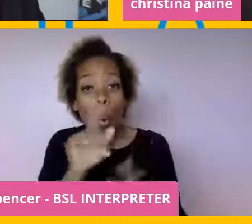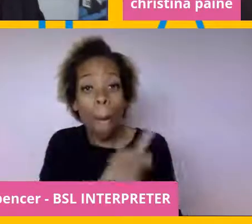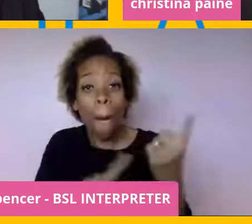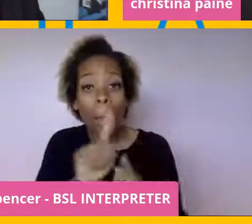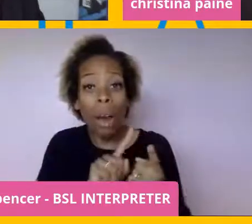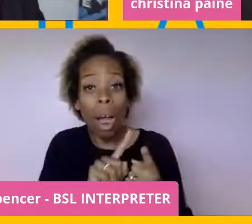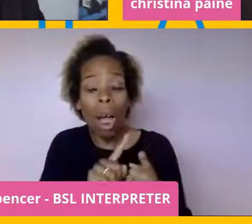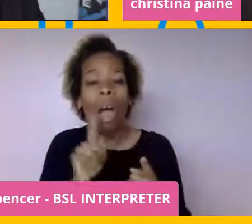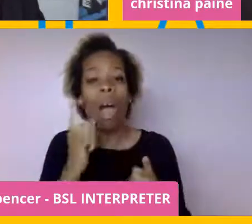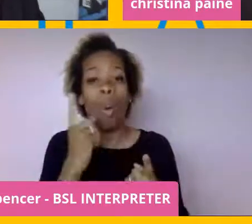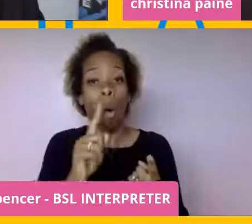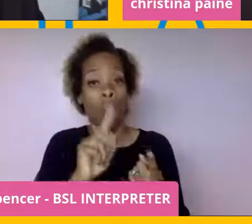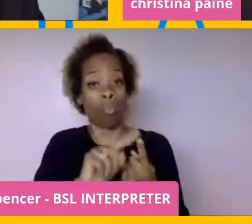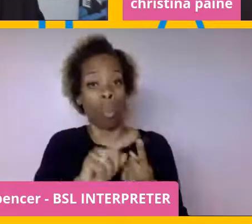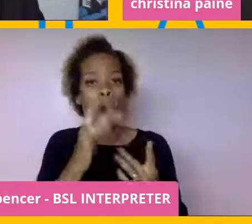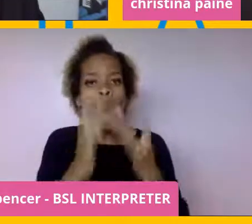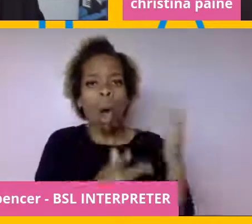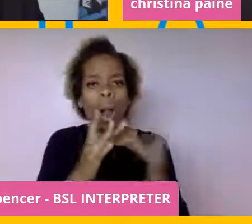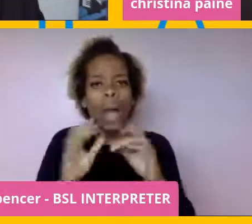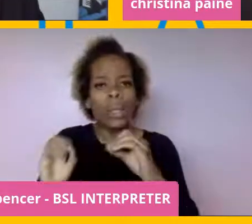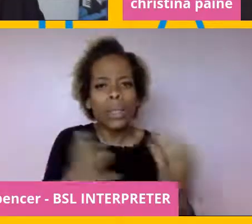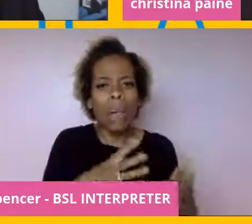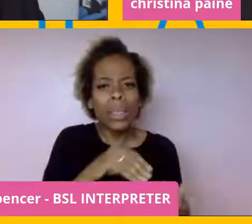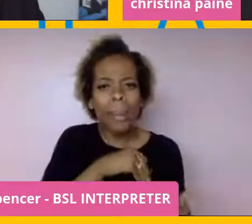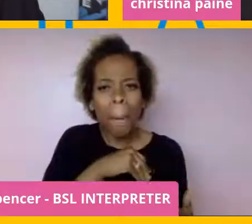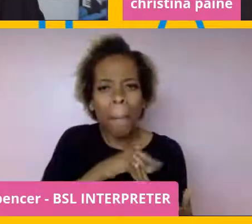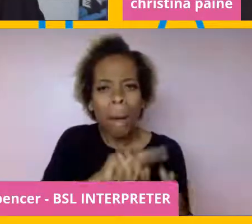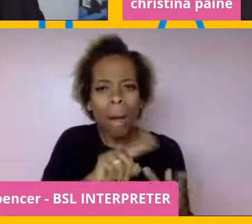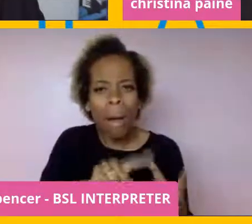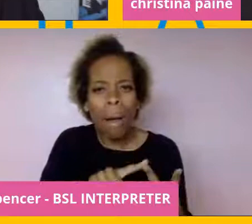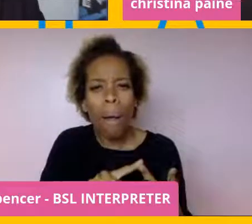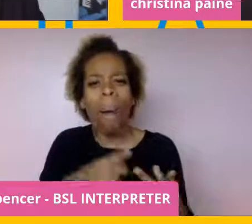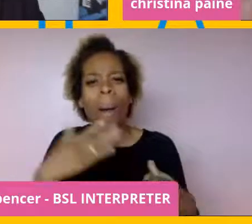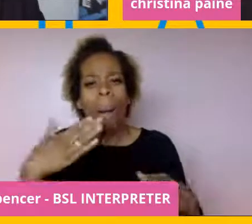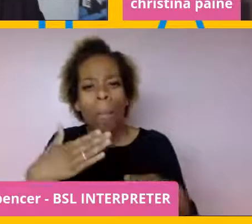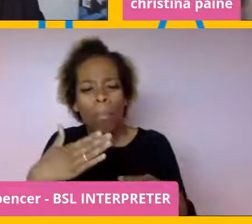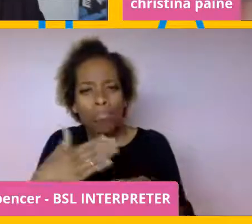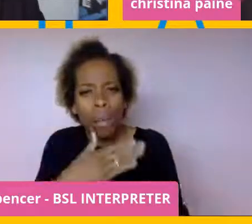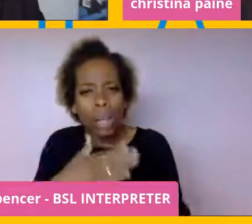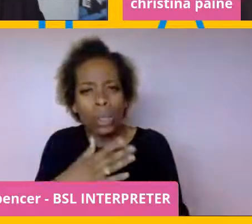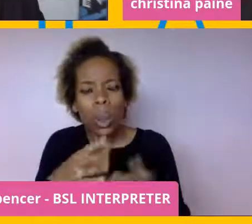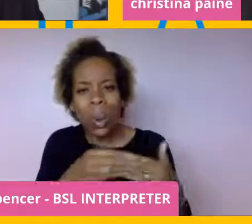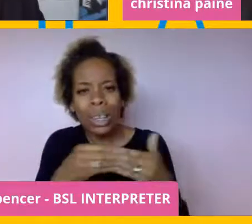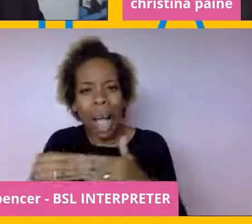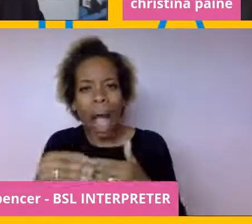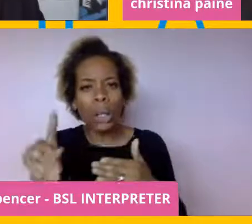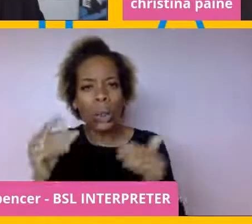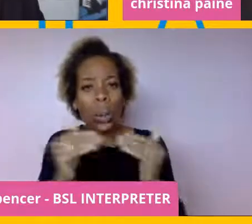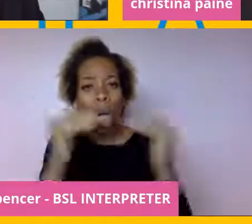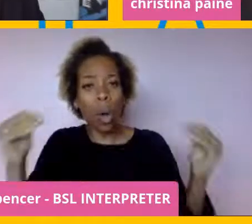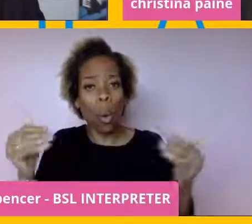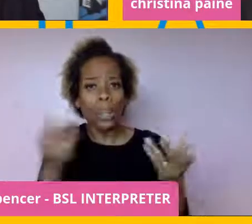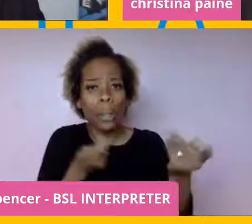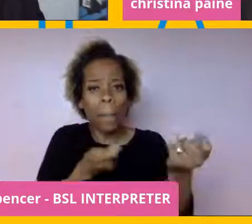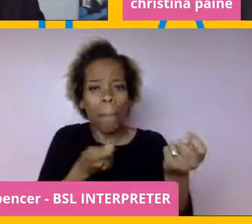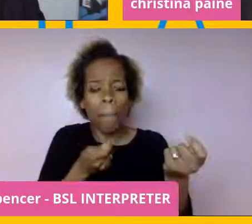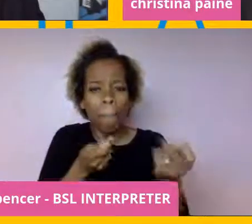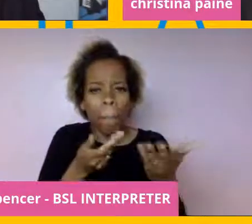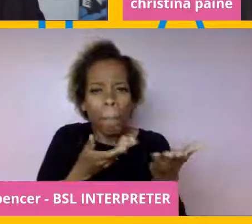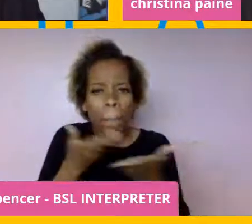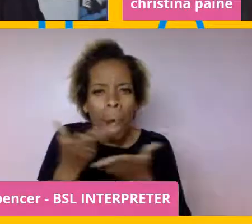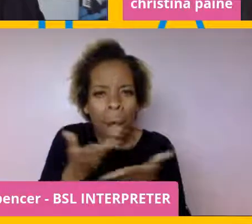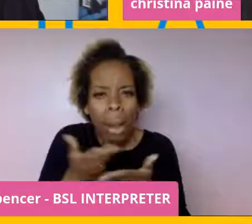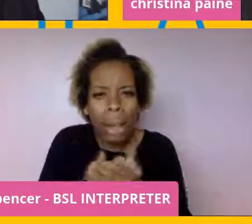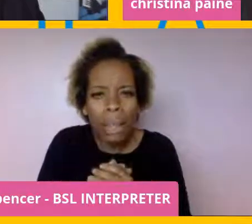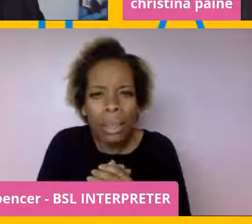coming webinars, they're very useful. We've got one on online surveys for members, one on a practical guide to equality bargaining, which is obviously an issue